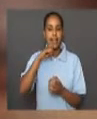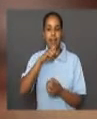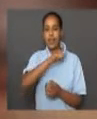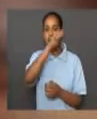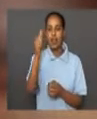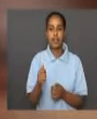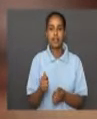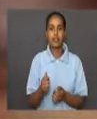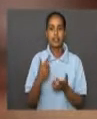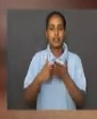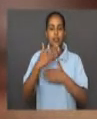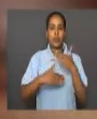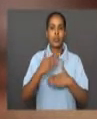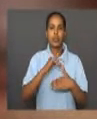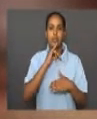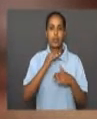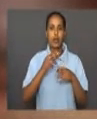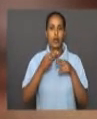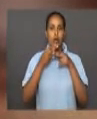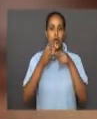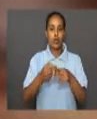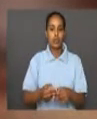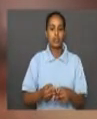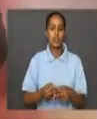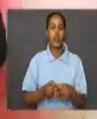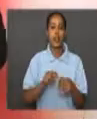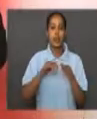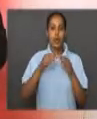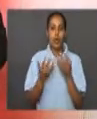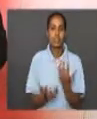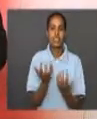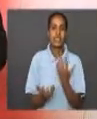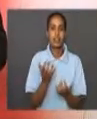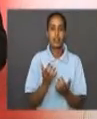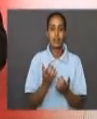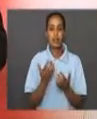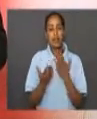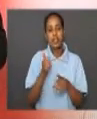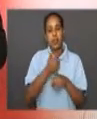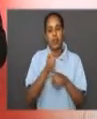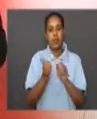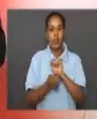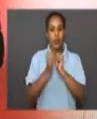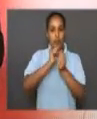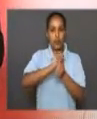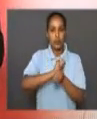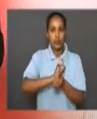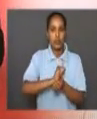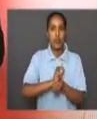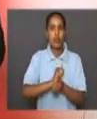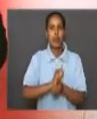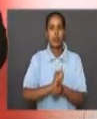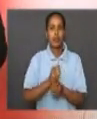air. This process is called roasting. If a metal is going to be